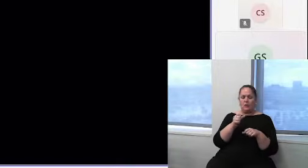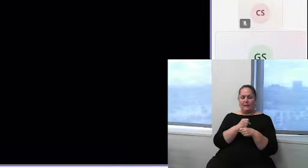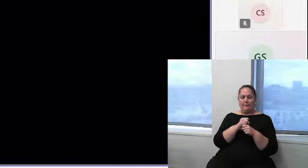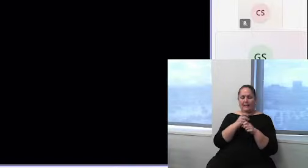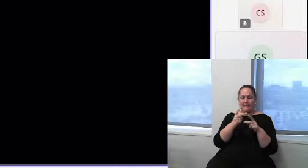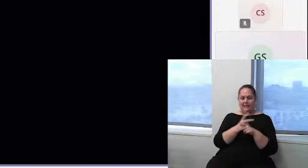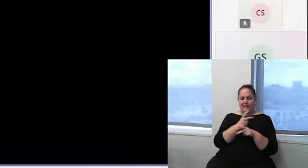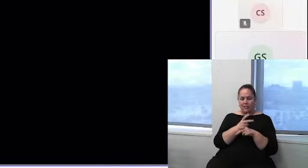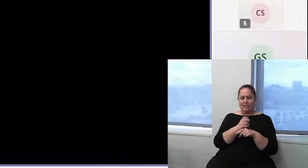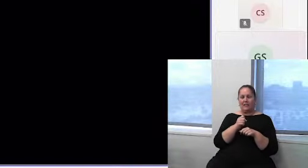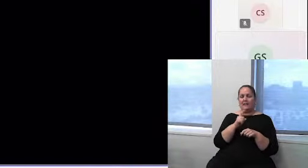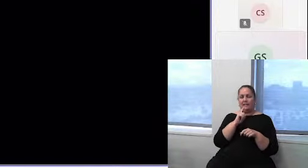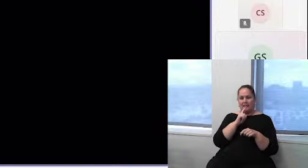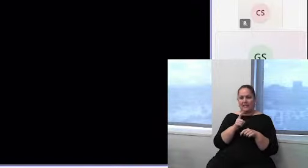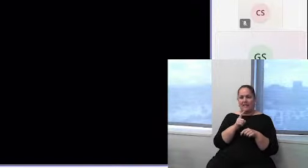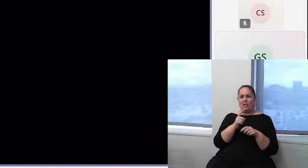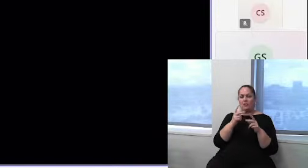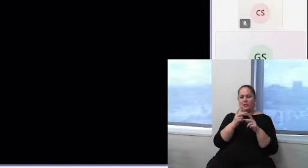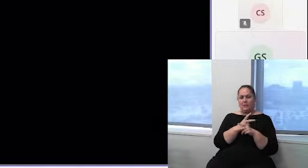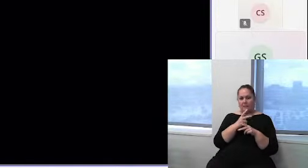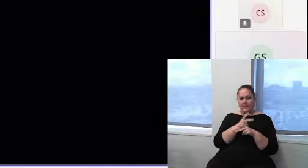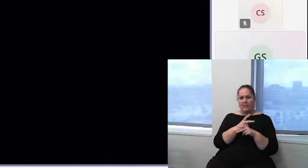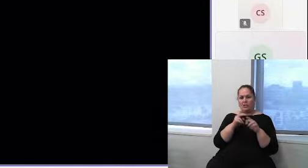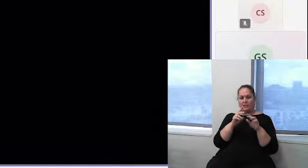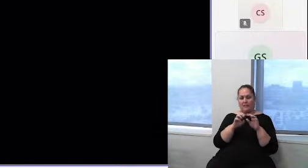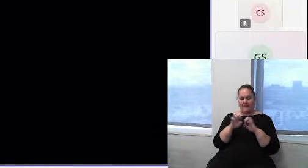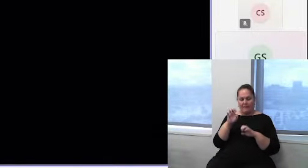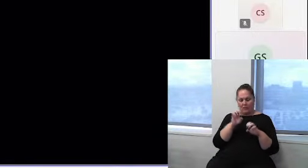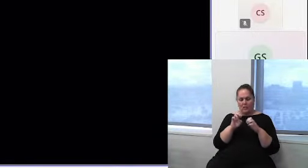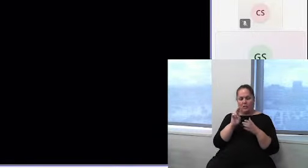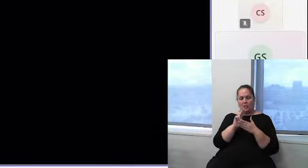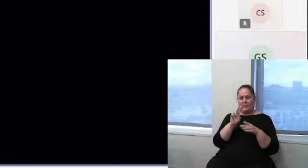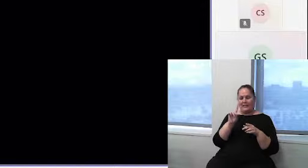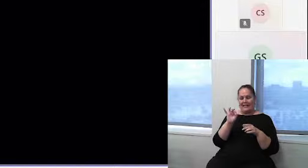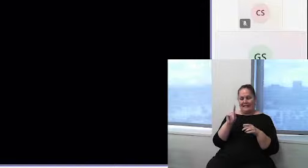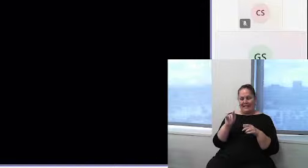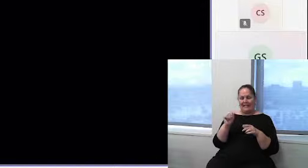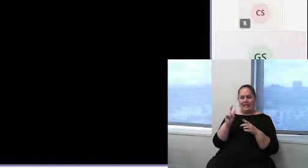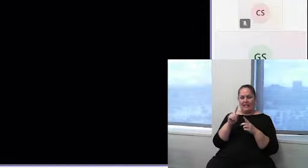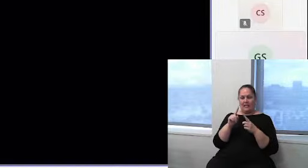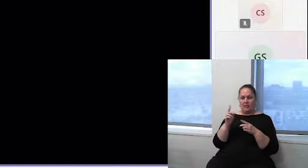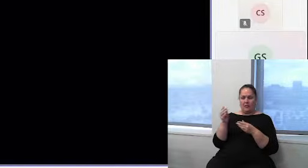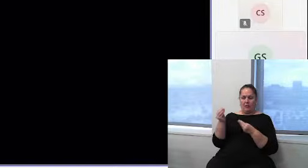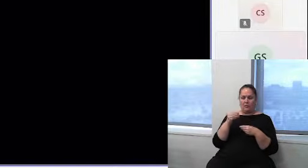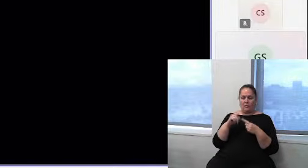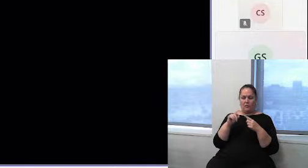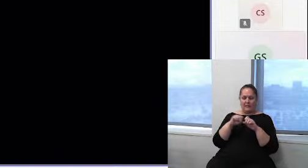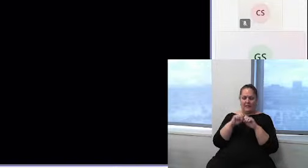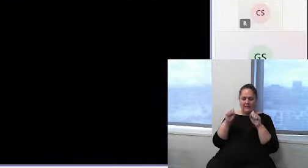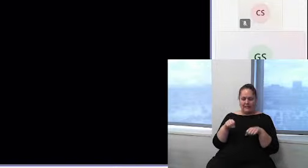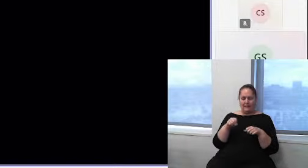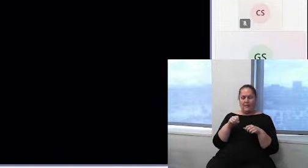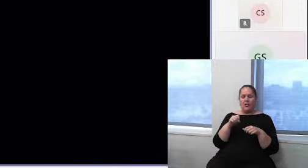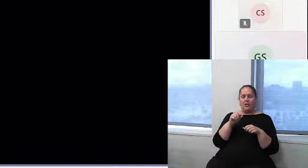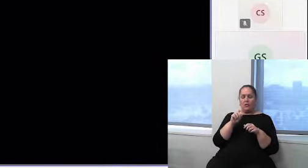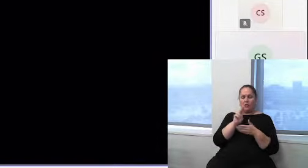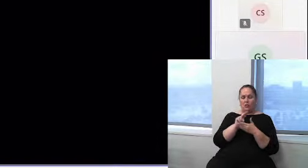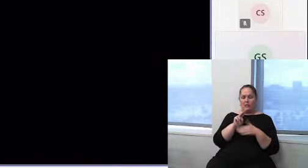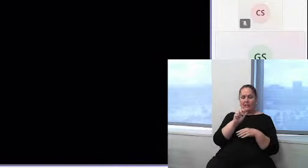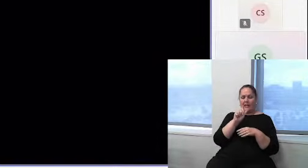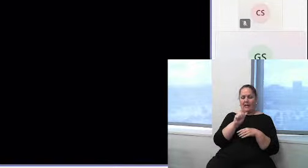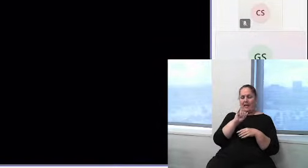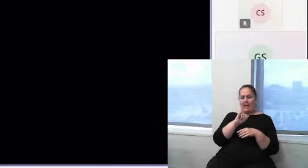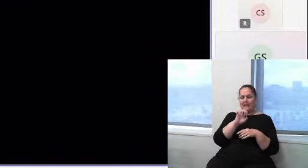reliability tool that makes the calculation, the actual computational assessment, is using the data that comes from the system using the